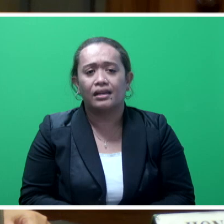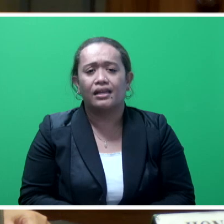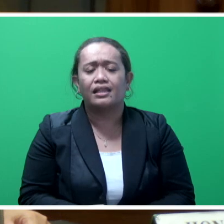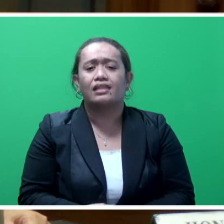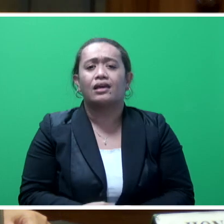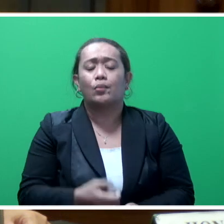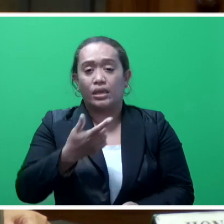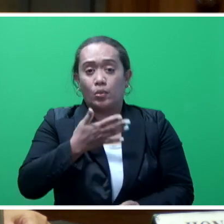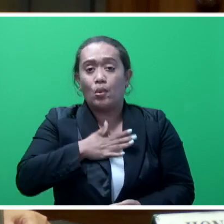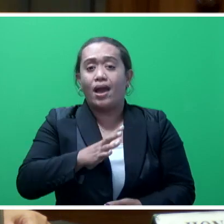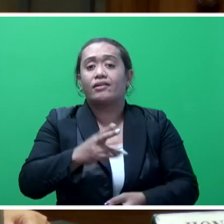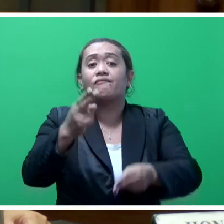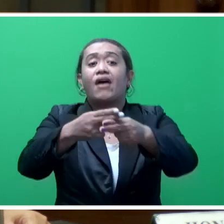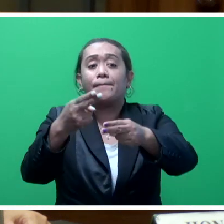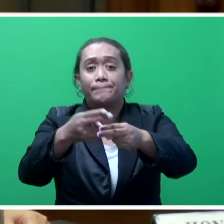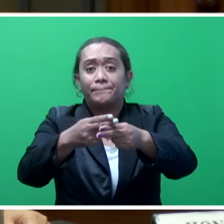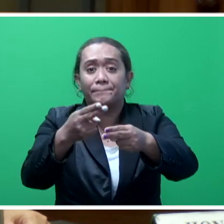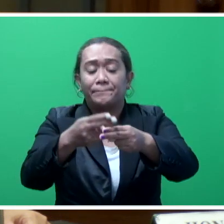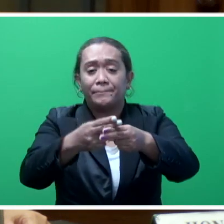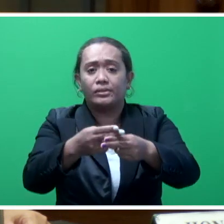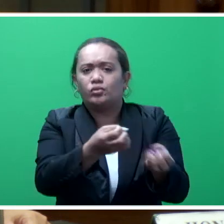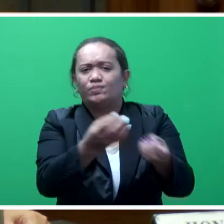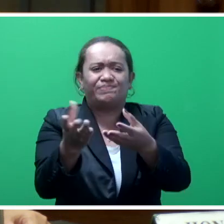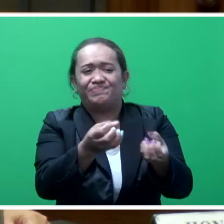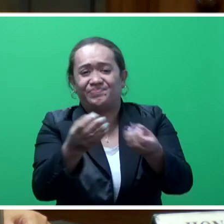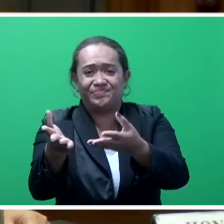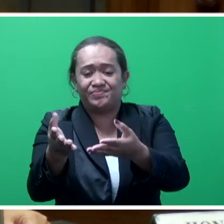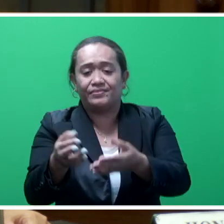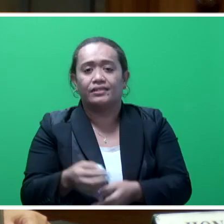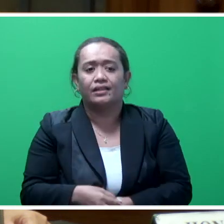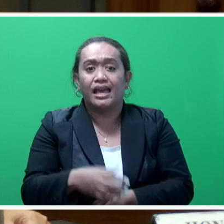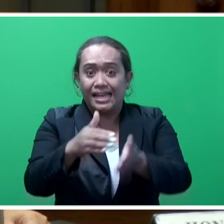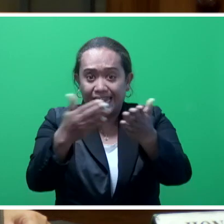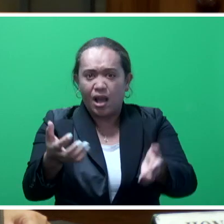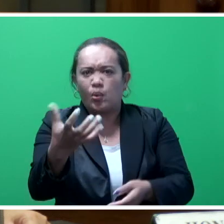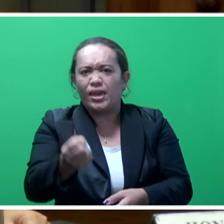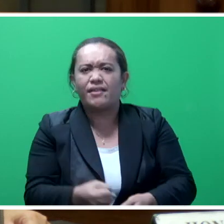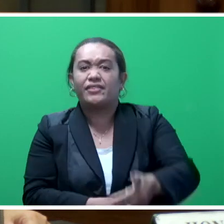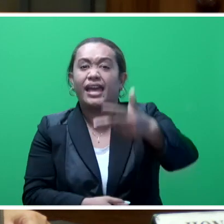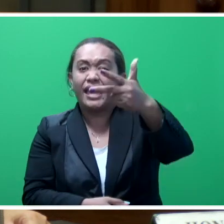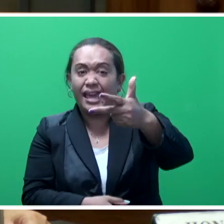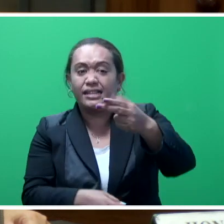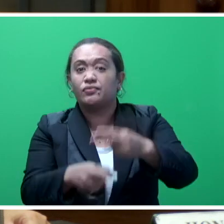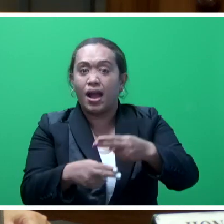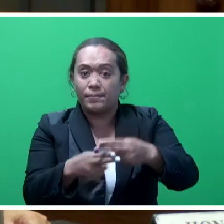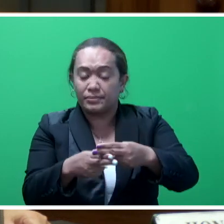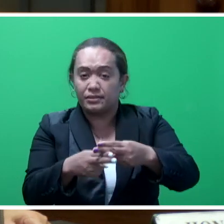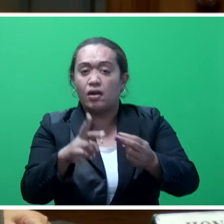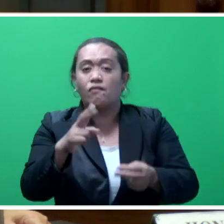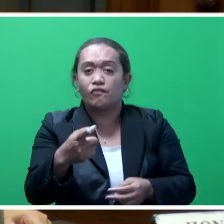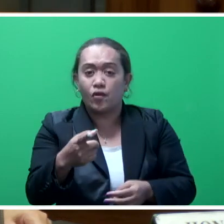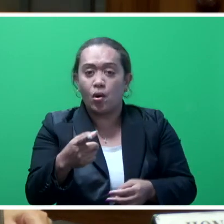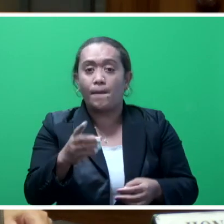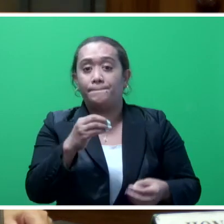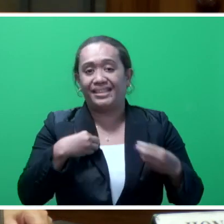feeder farms. So at the moment, we've got 8 commercial and 12 semi-commercial farms with a stock of close